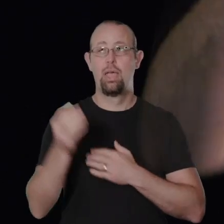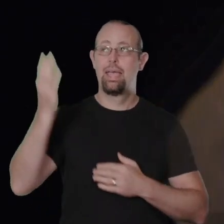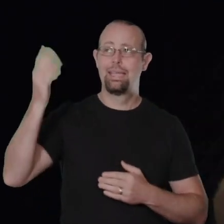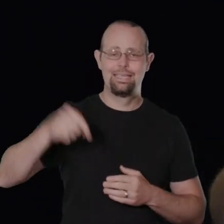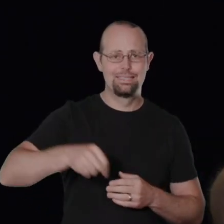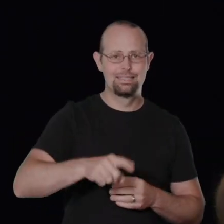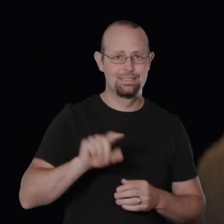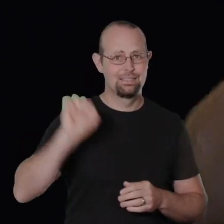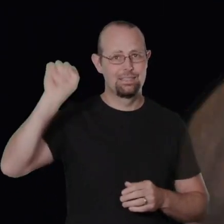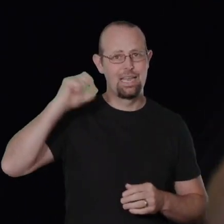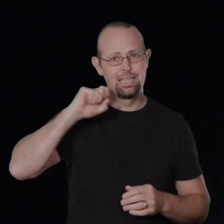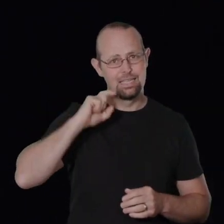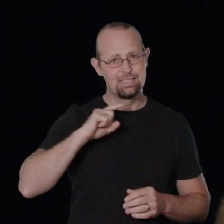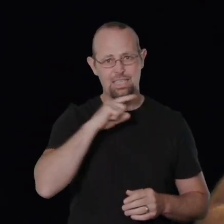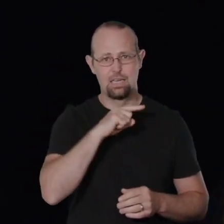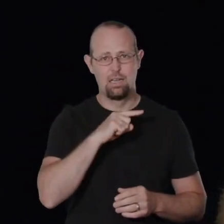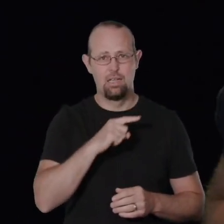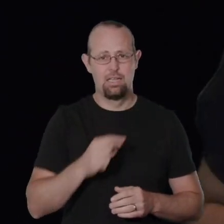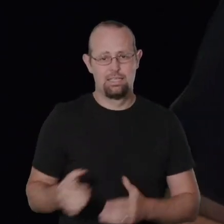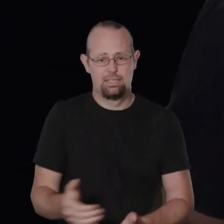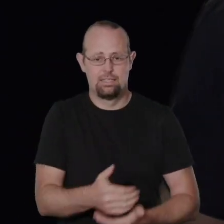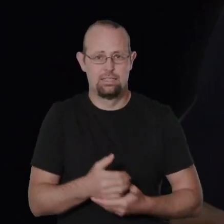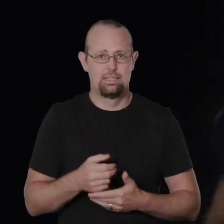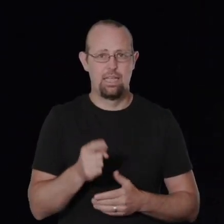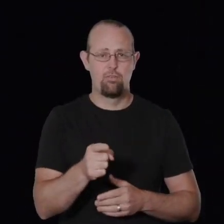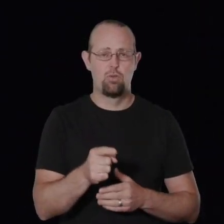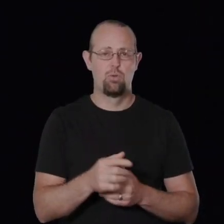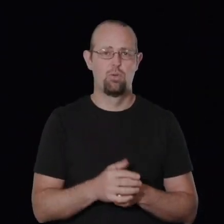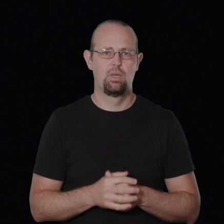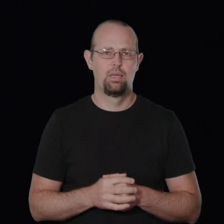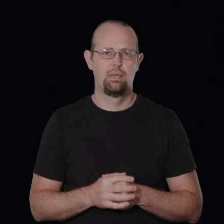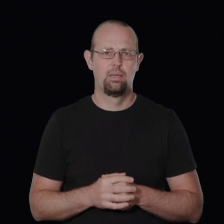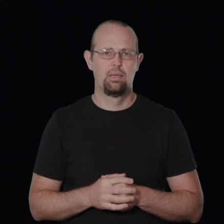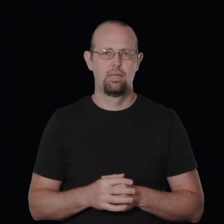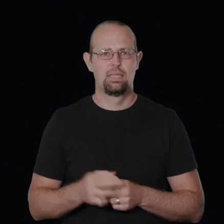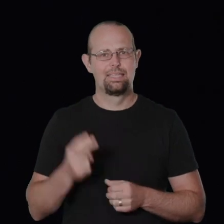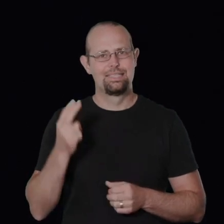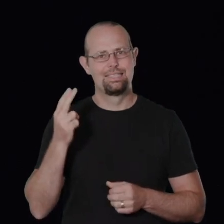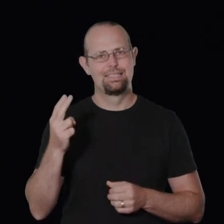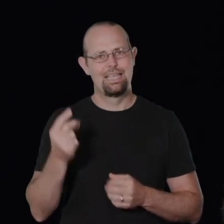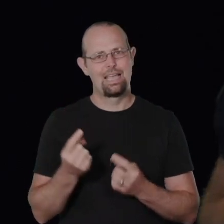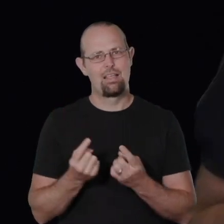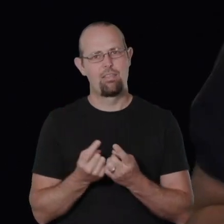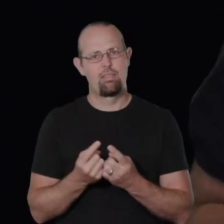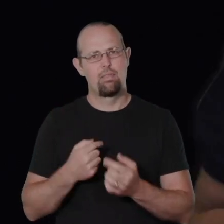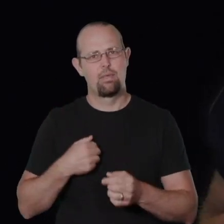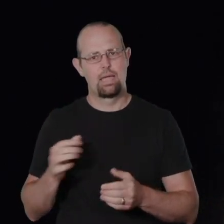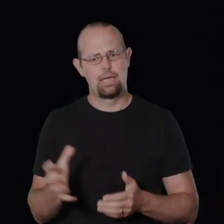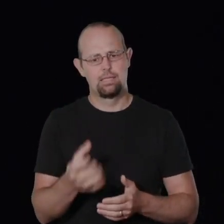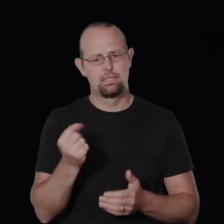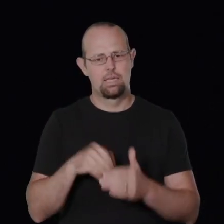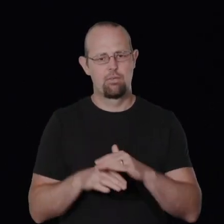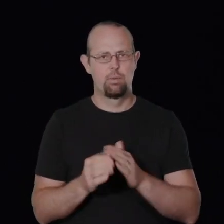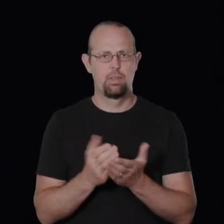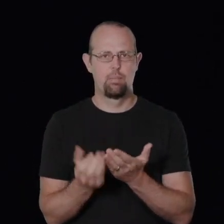give us a power to live the life that God called us to. The second thing I discovered the Bible reveals to us